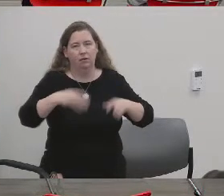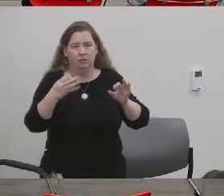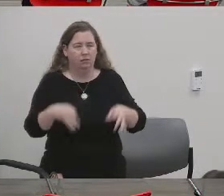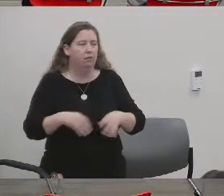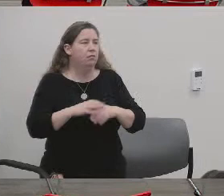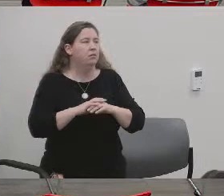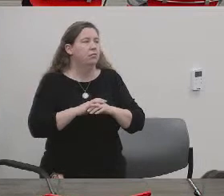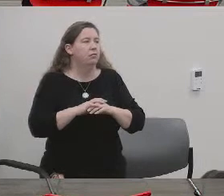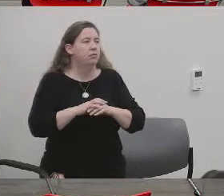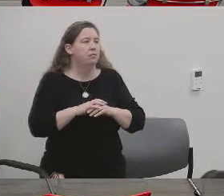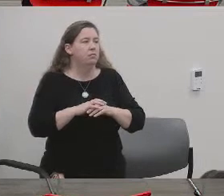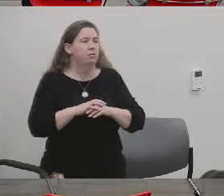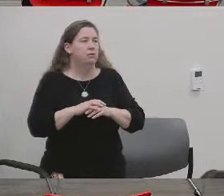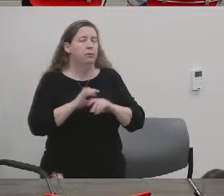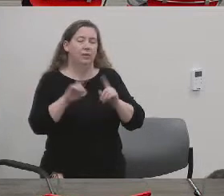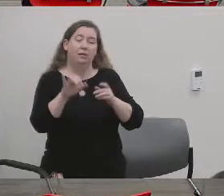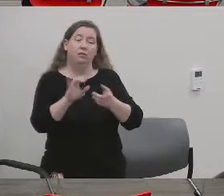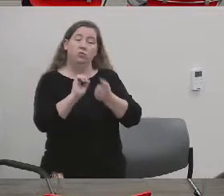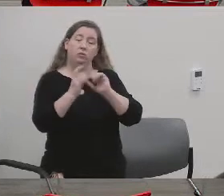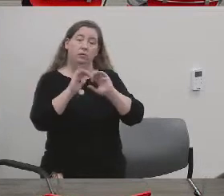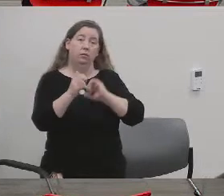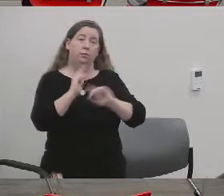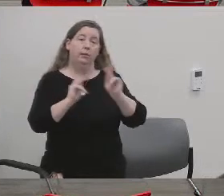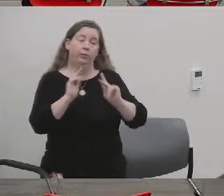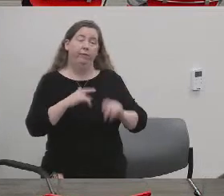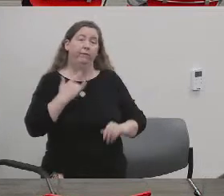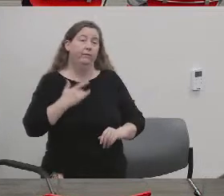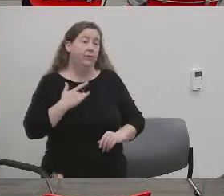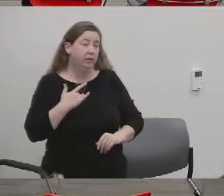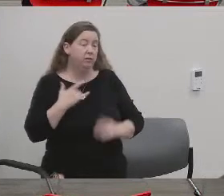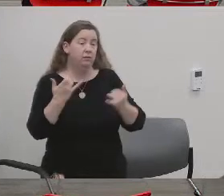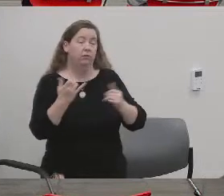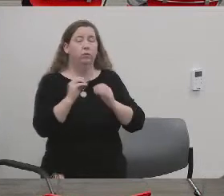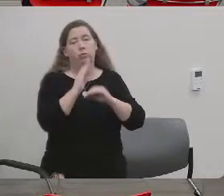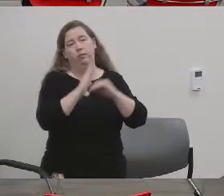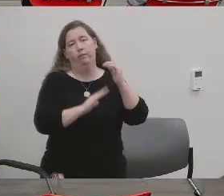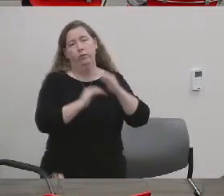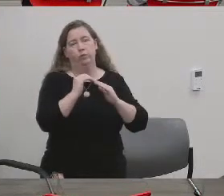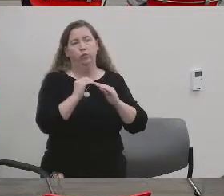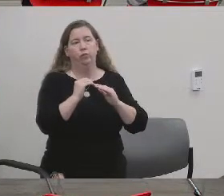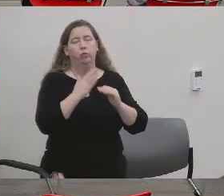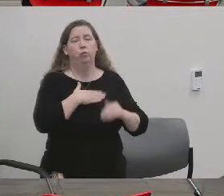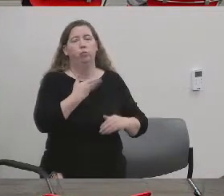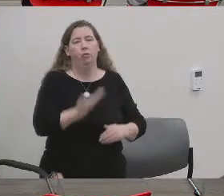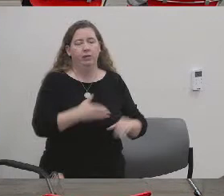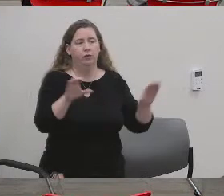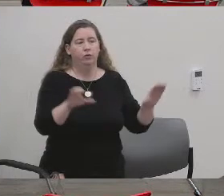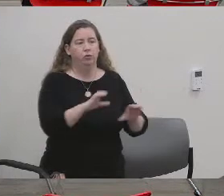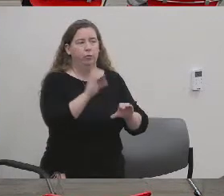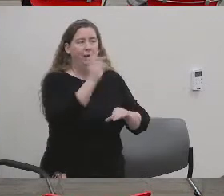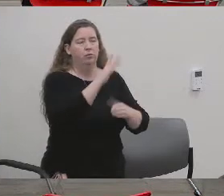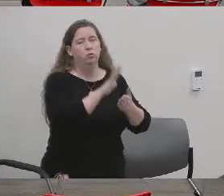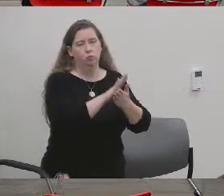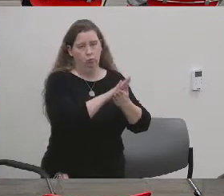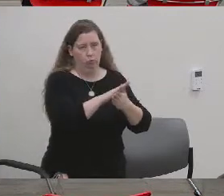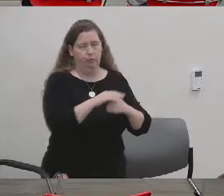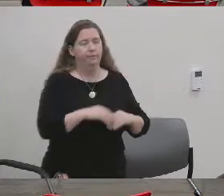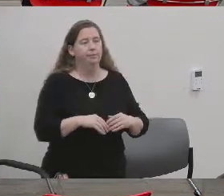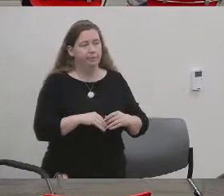I think that's changing how people feel, that they're maybe more comfortable taking that risk to do in person from a scheduling